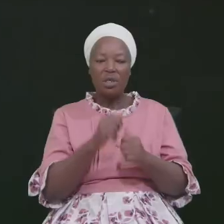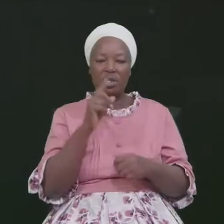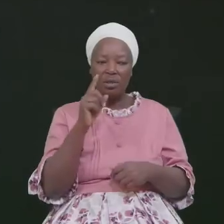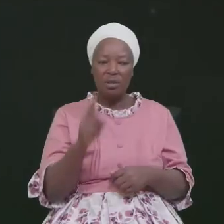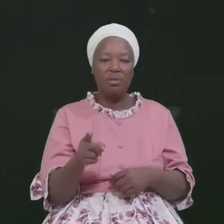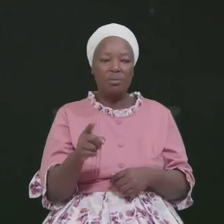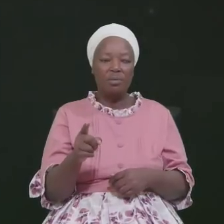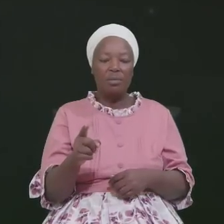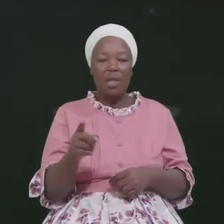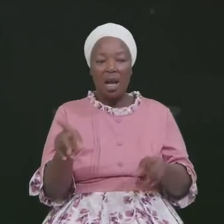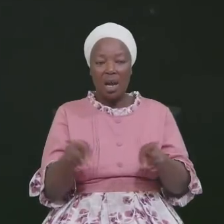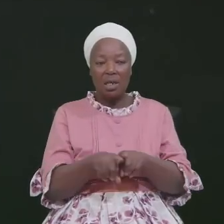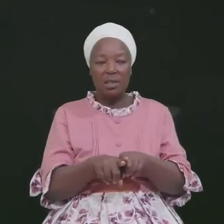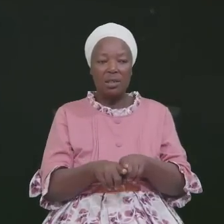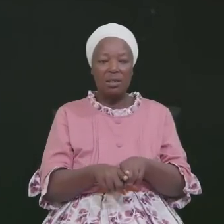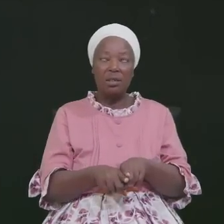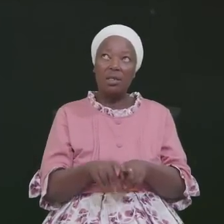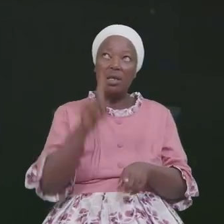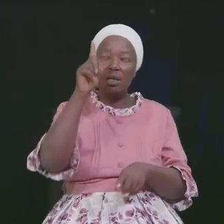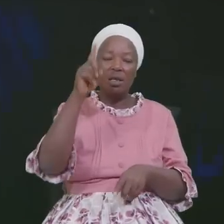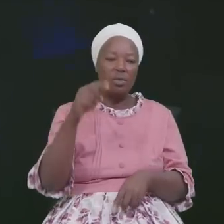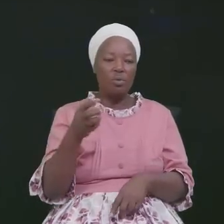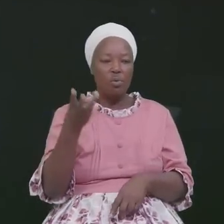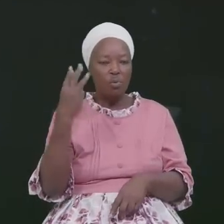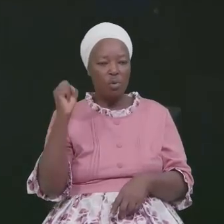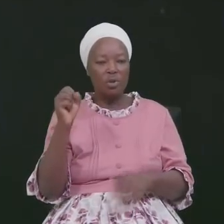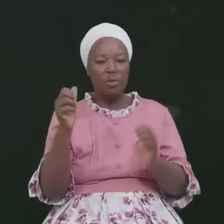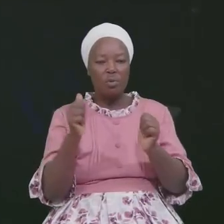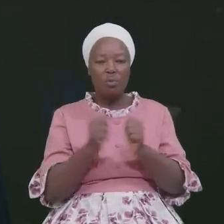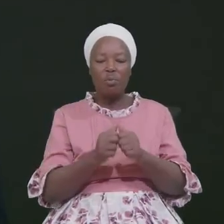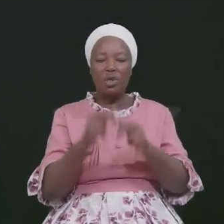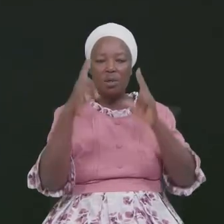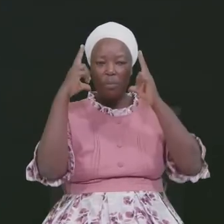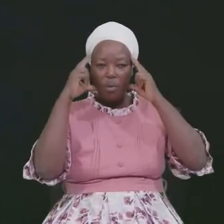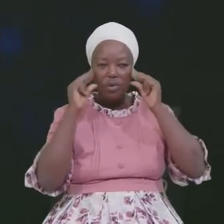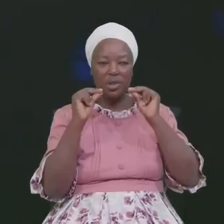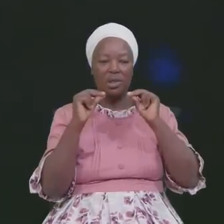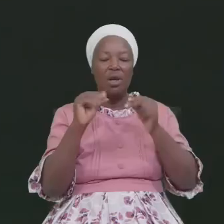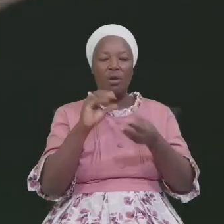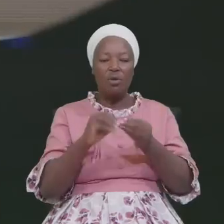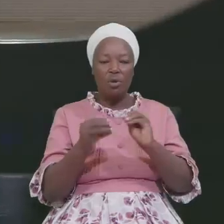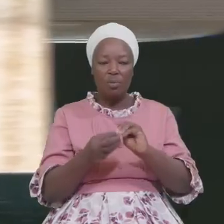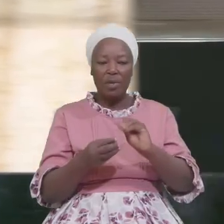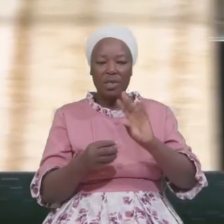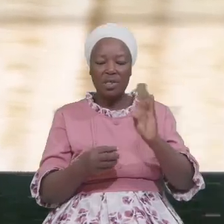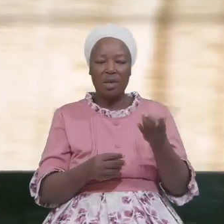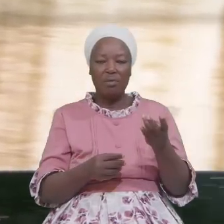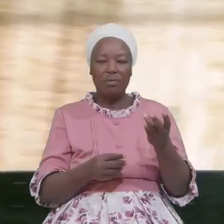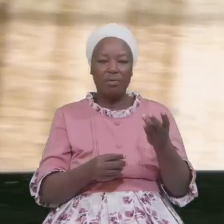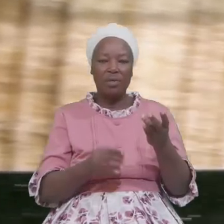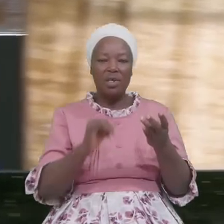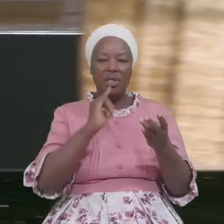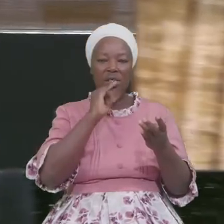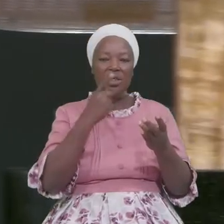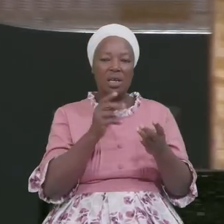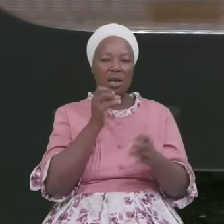thee, as he was with Moses. Number 7, the